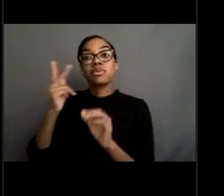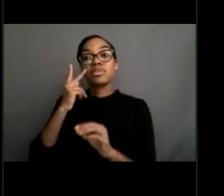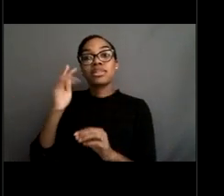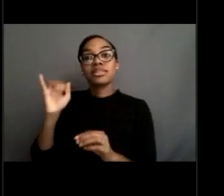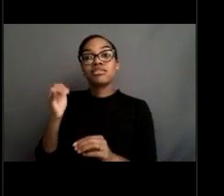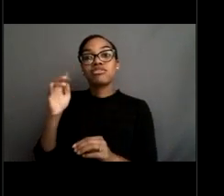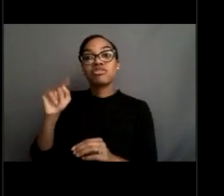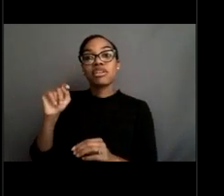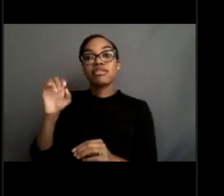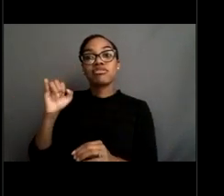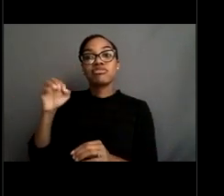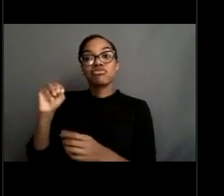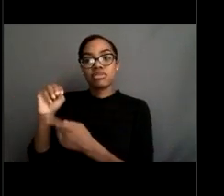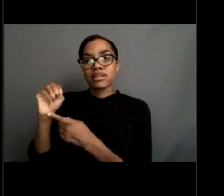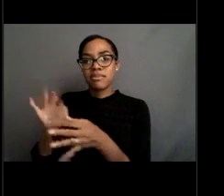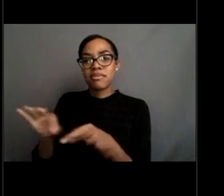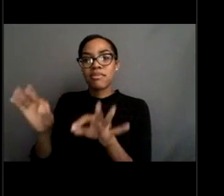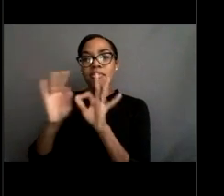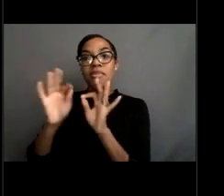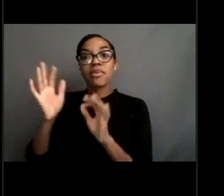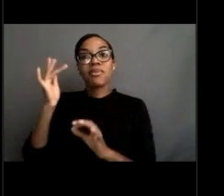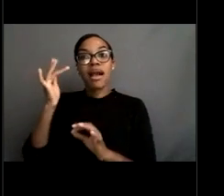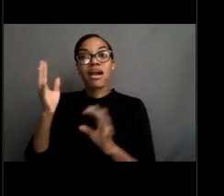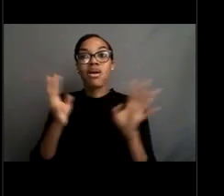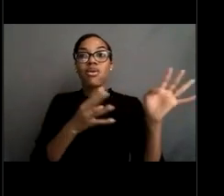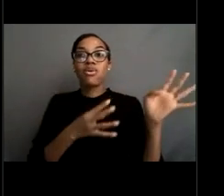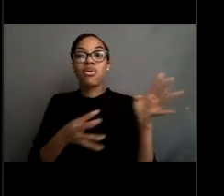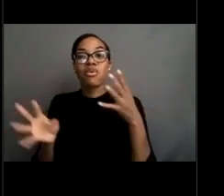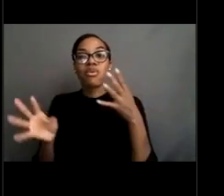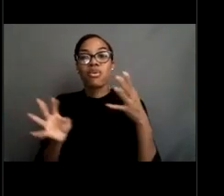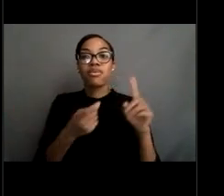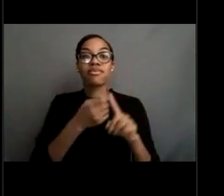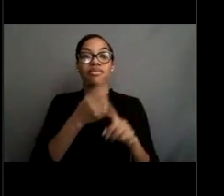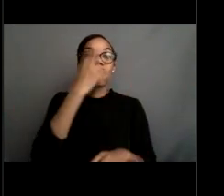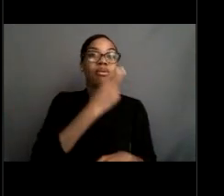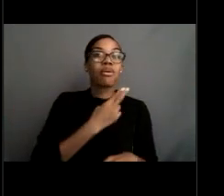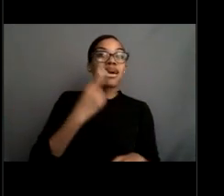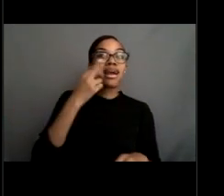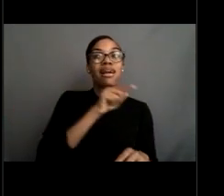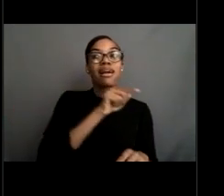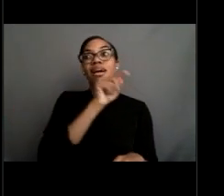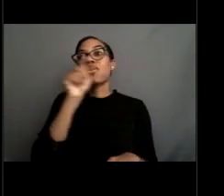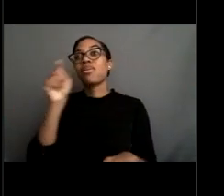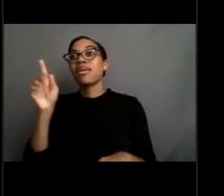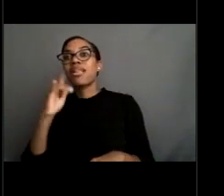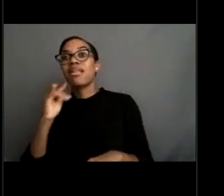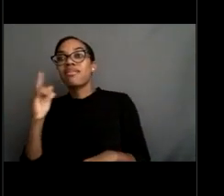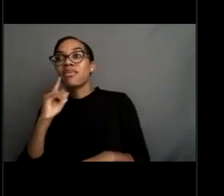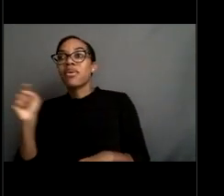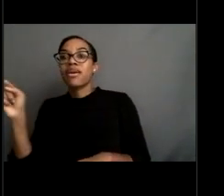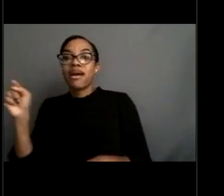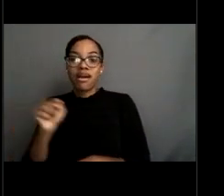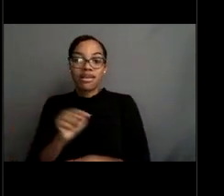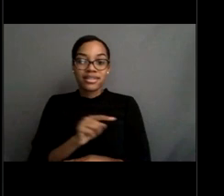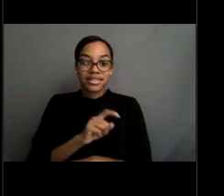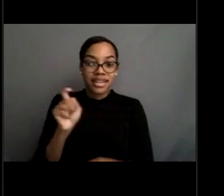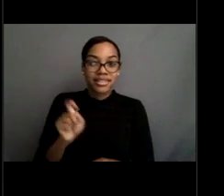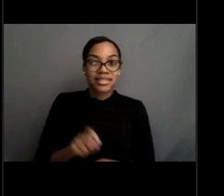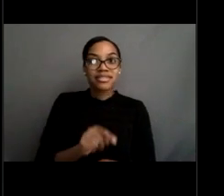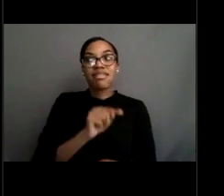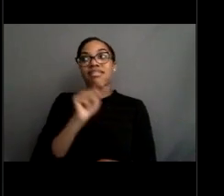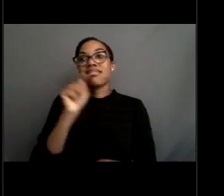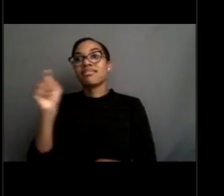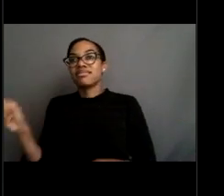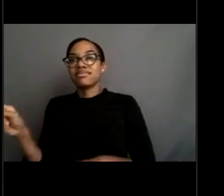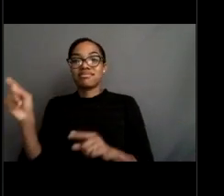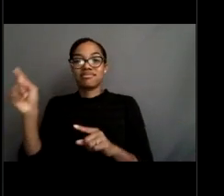entire globe. So it moves the weather from Hawaii to California to Texas to eventually the East Coast. And so we have to